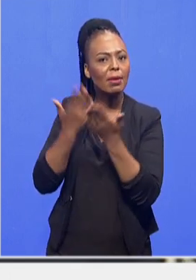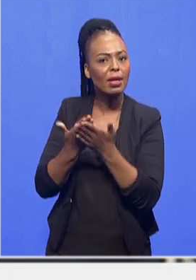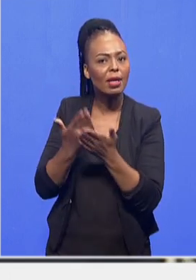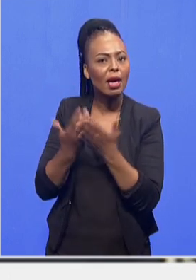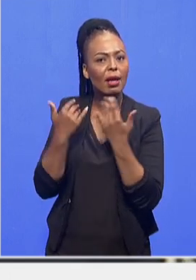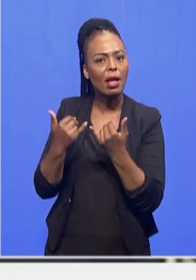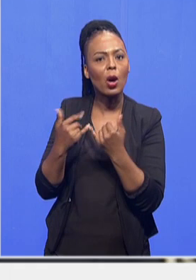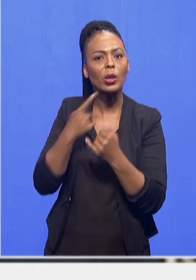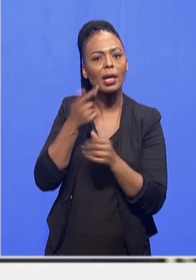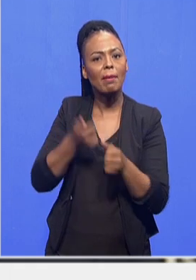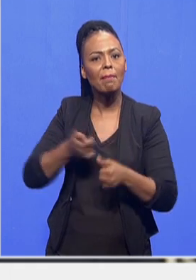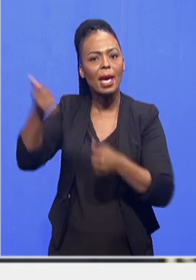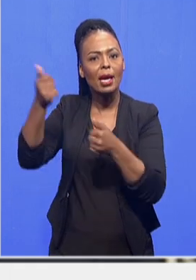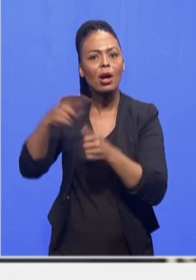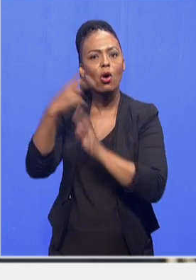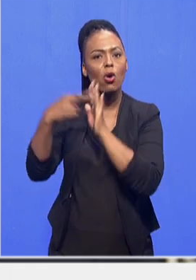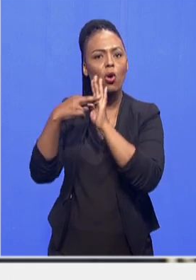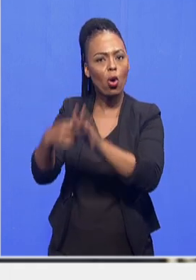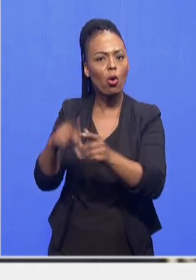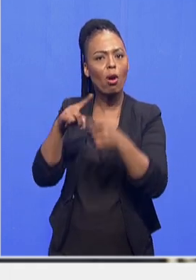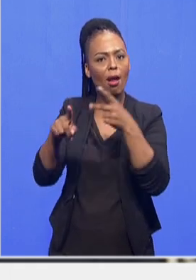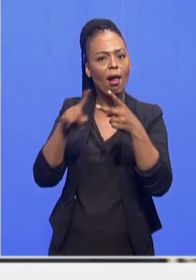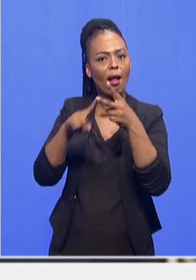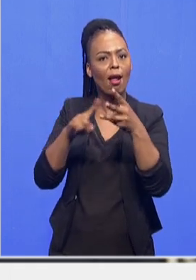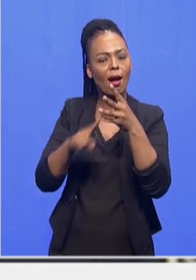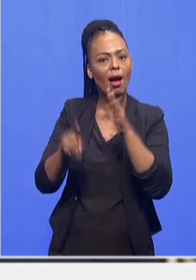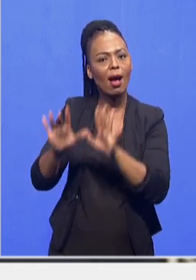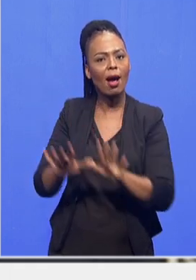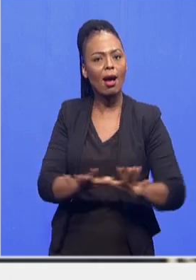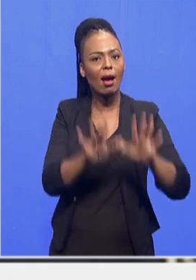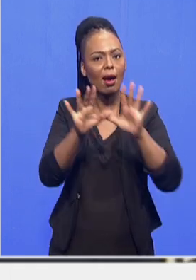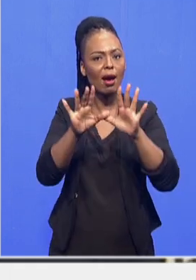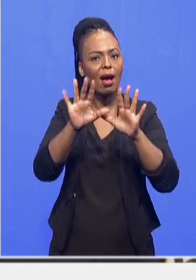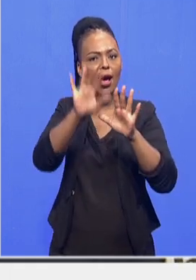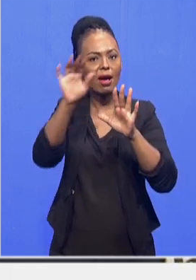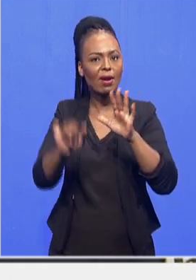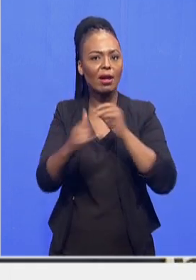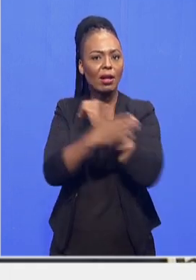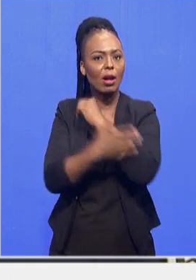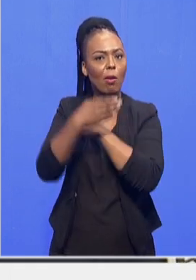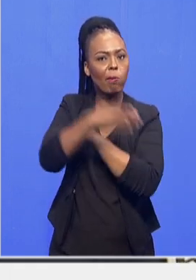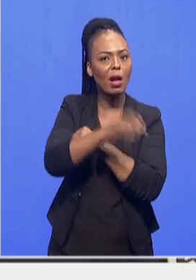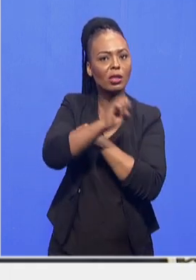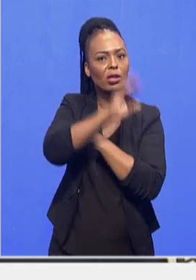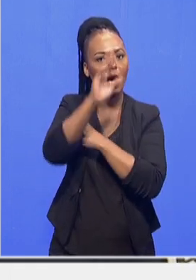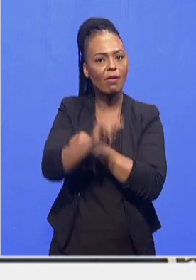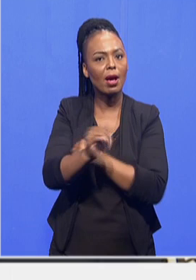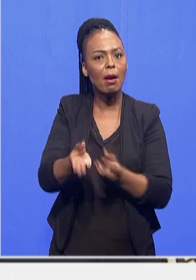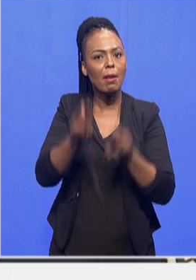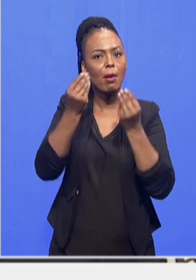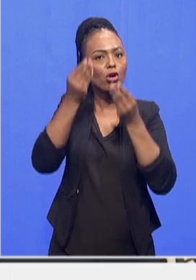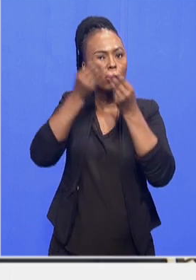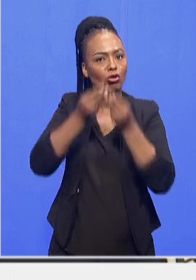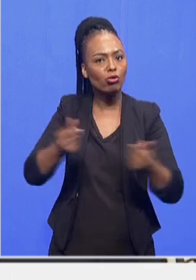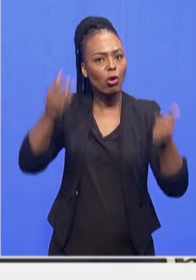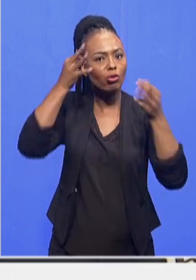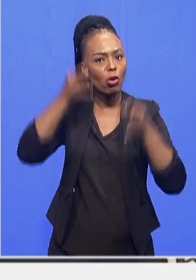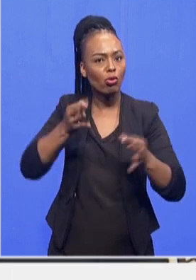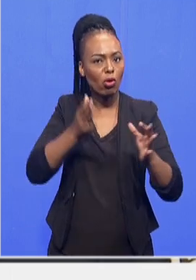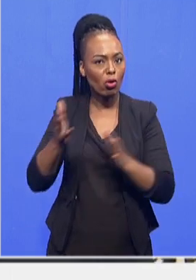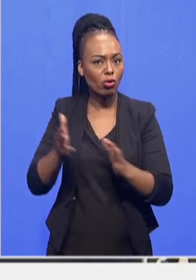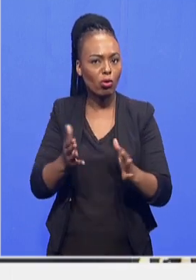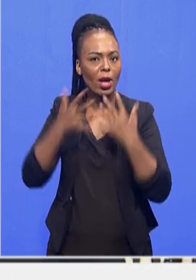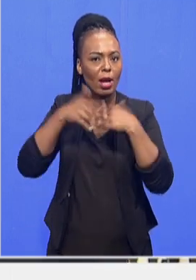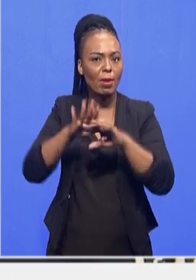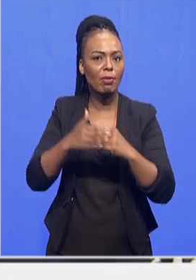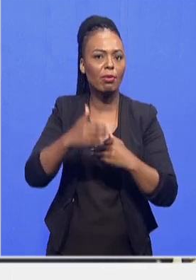say that this is the role that we played as part of the African countries that were in South Africa, and these are the solutions that we can implement going forward.